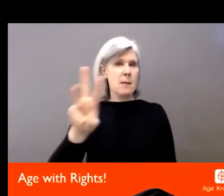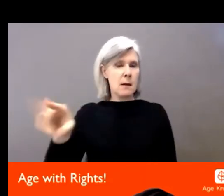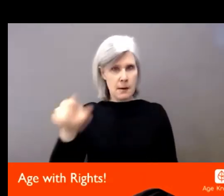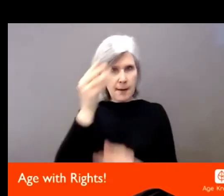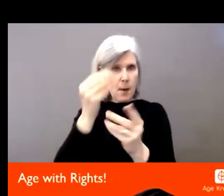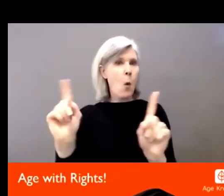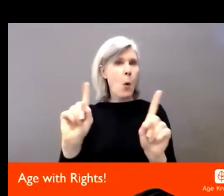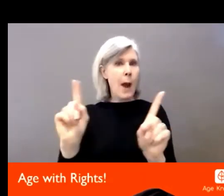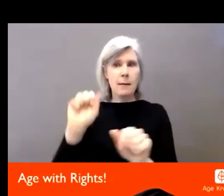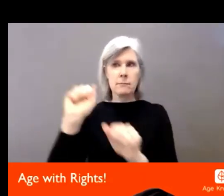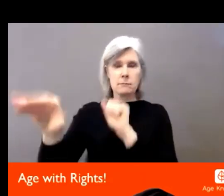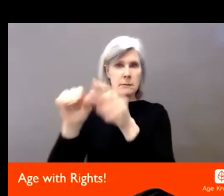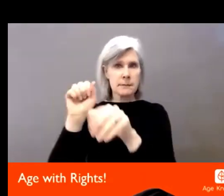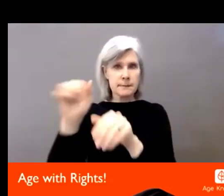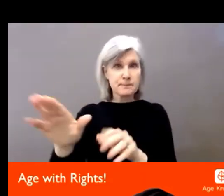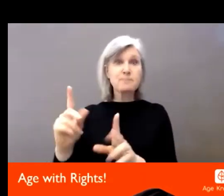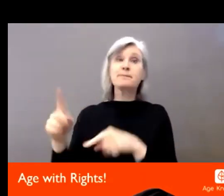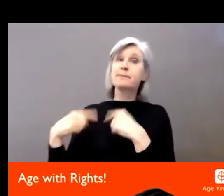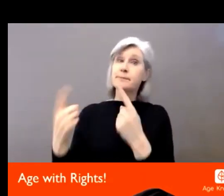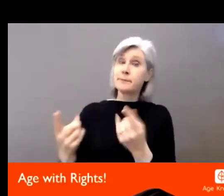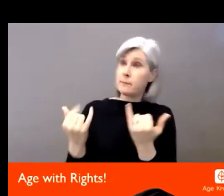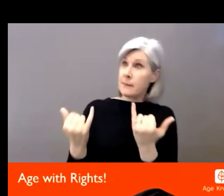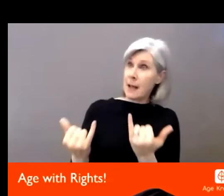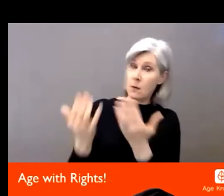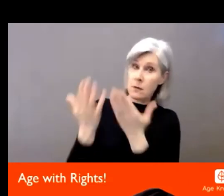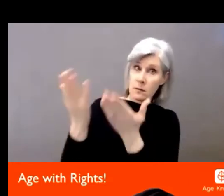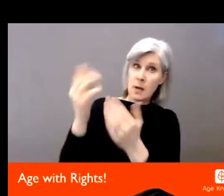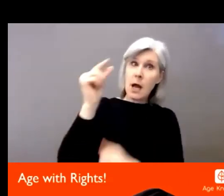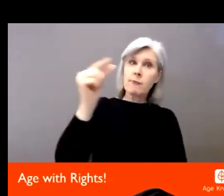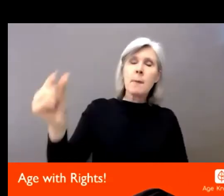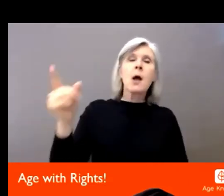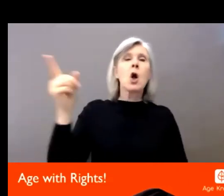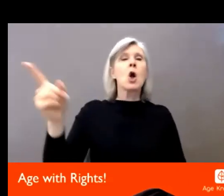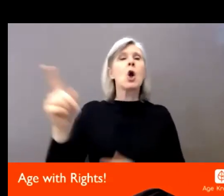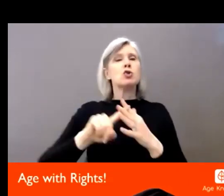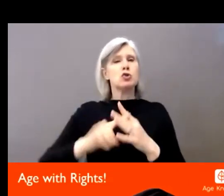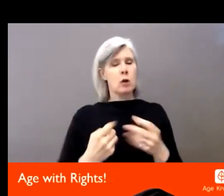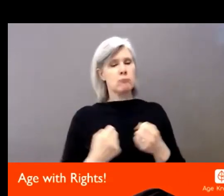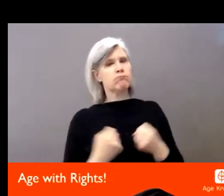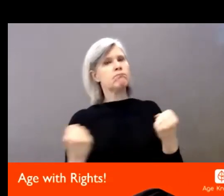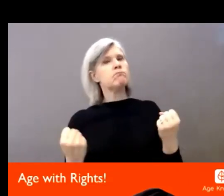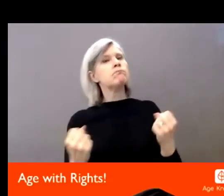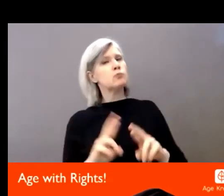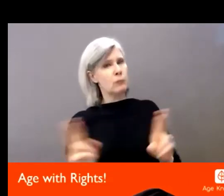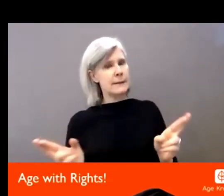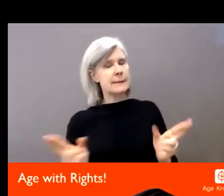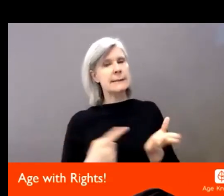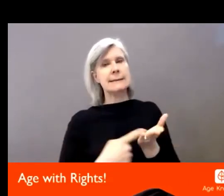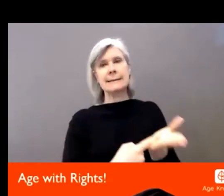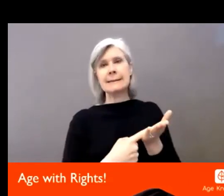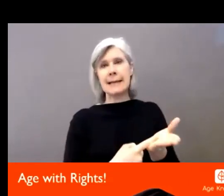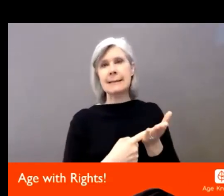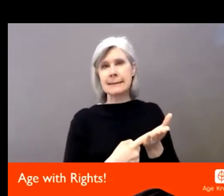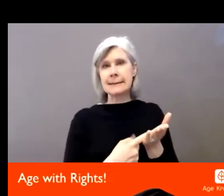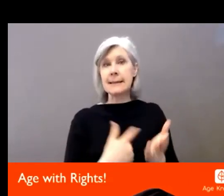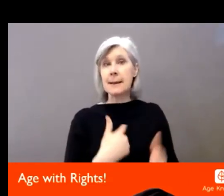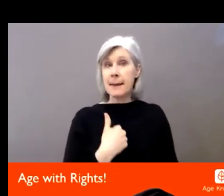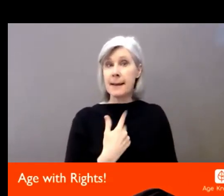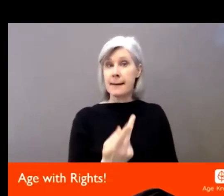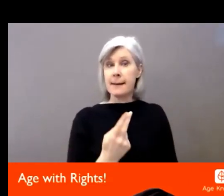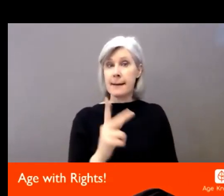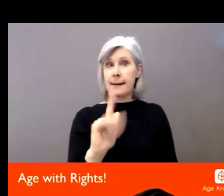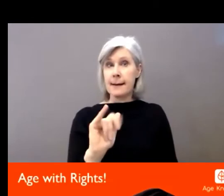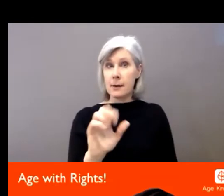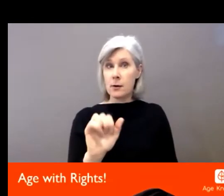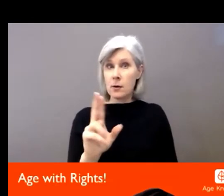Canada to be more open to discussing older persons' rights. Kieran and I have met with officials from Global Affairs,